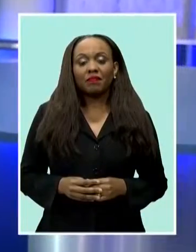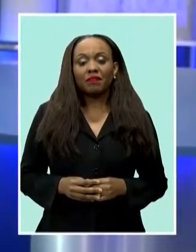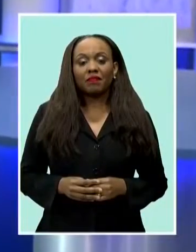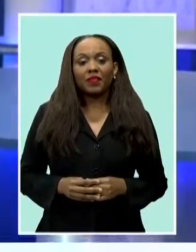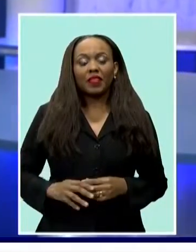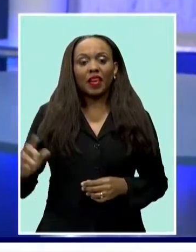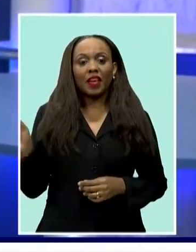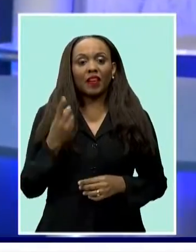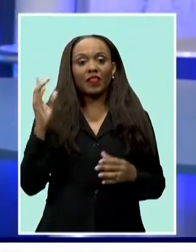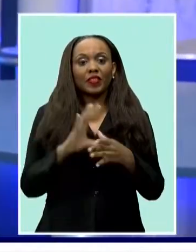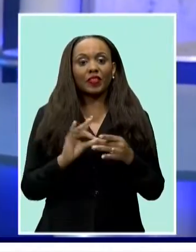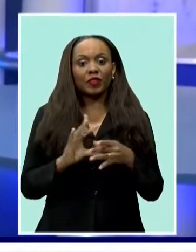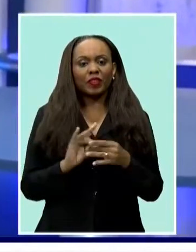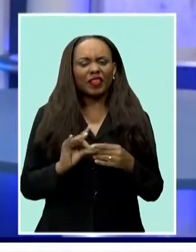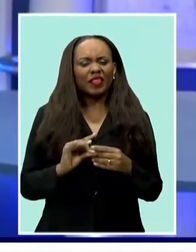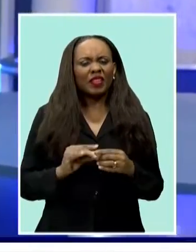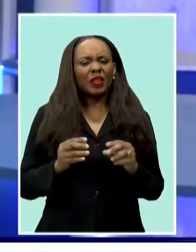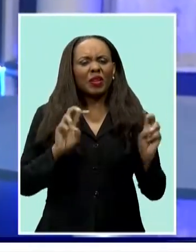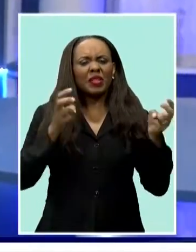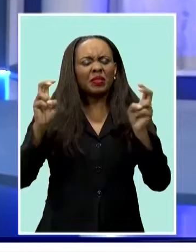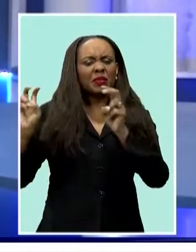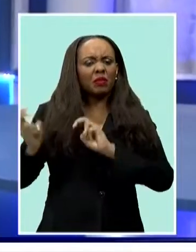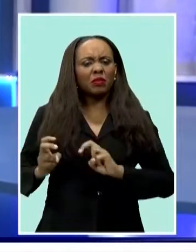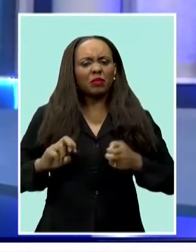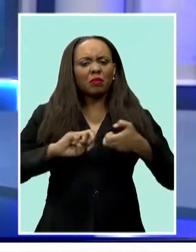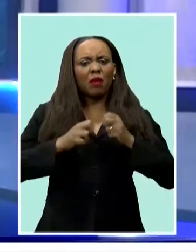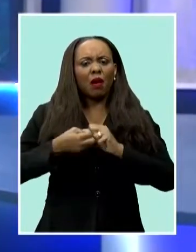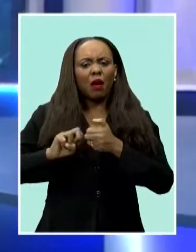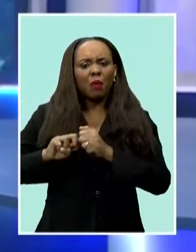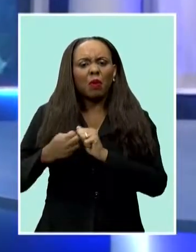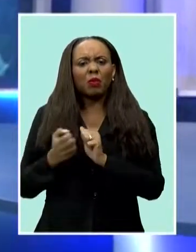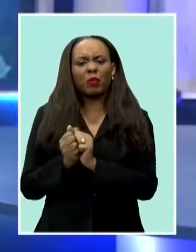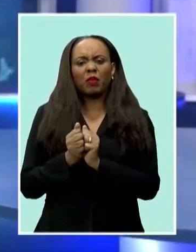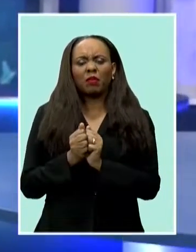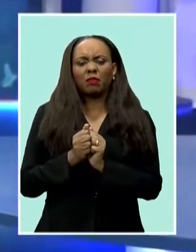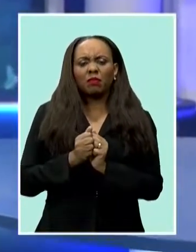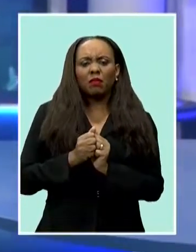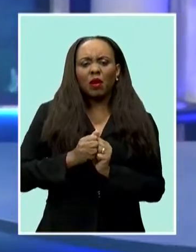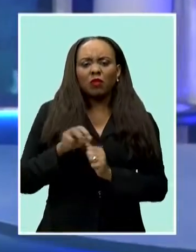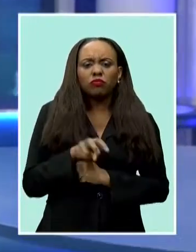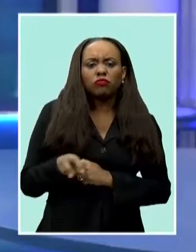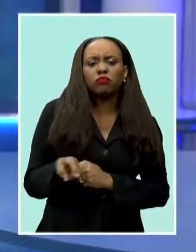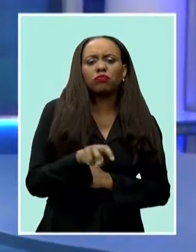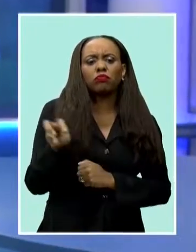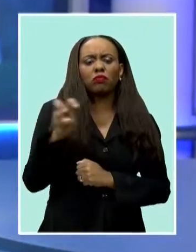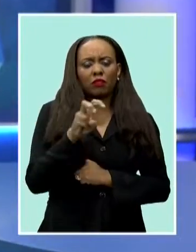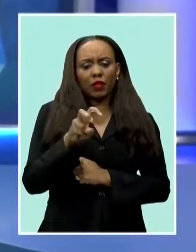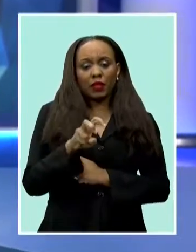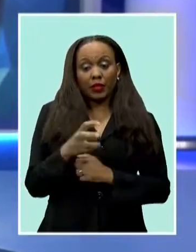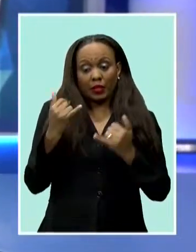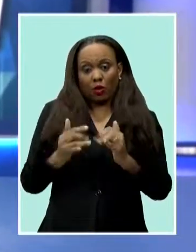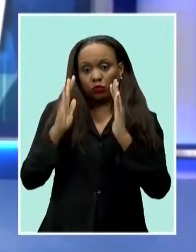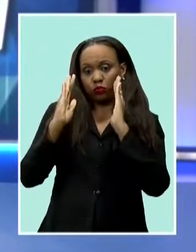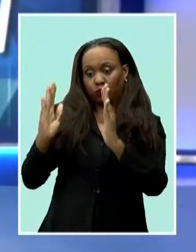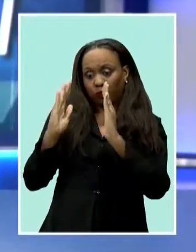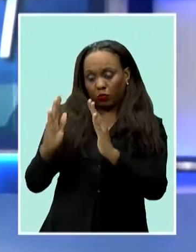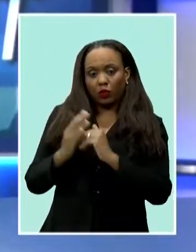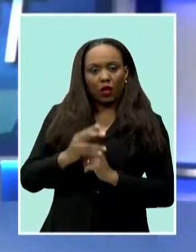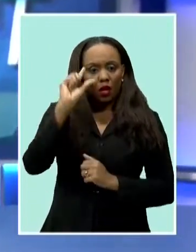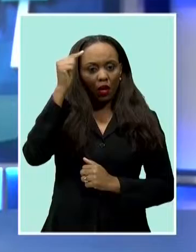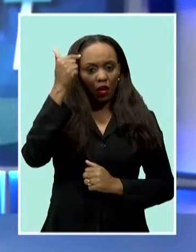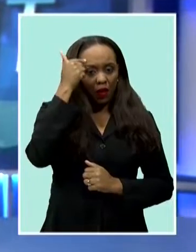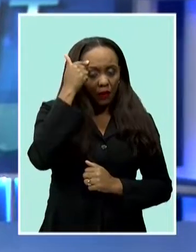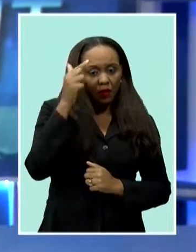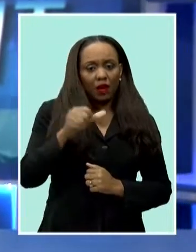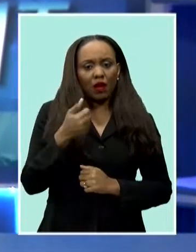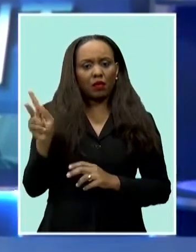And in our top story, the issues plaguing public transportation were the focus of attention when government and sector stakeholders